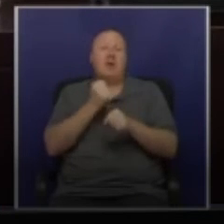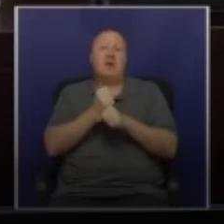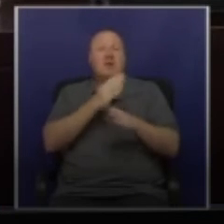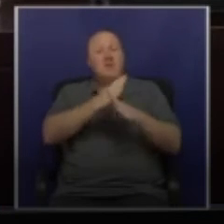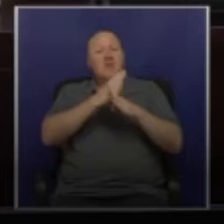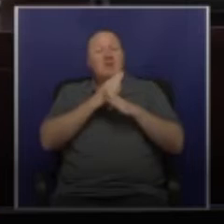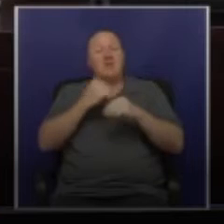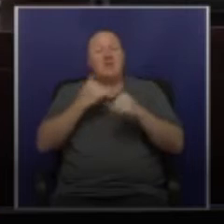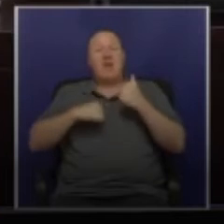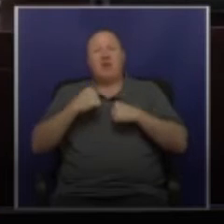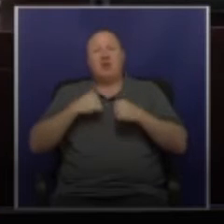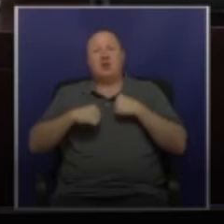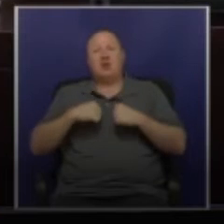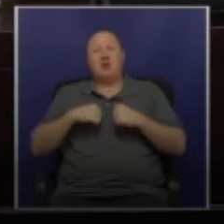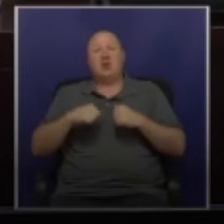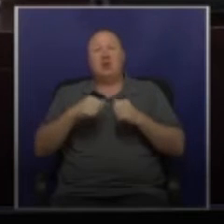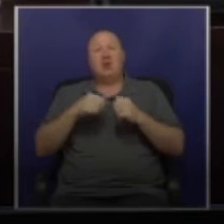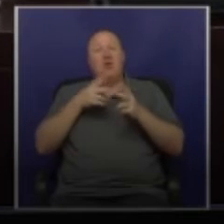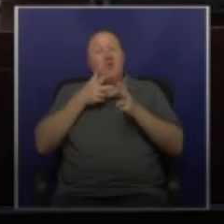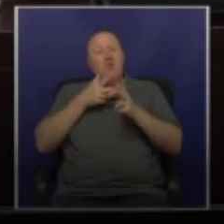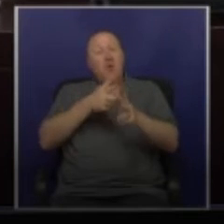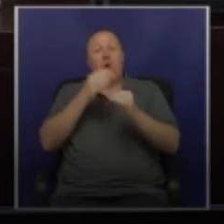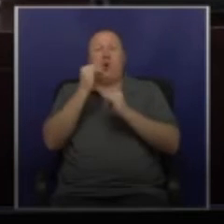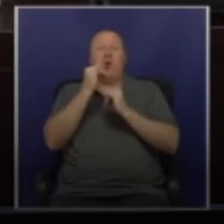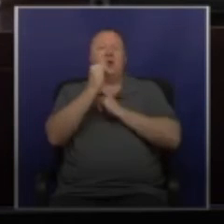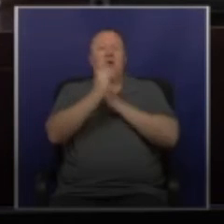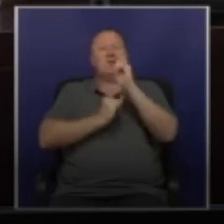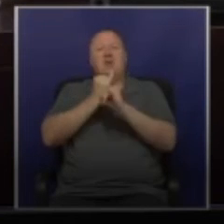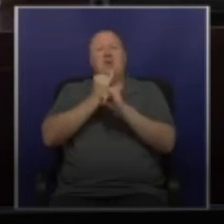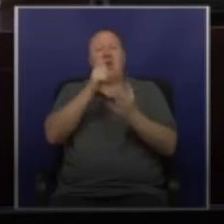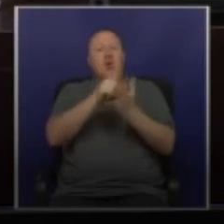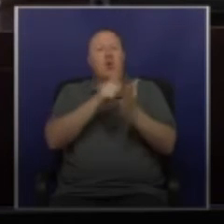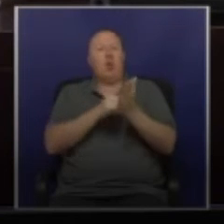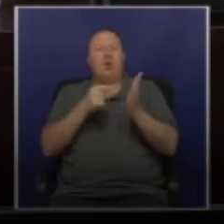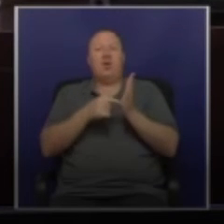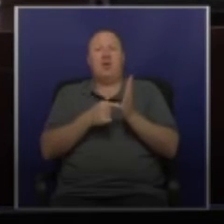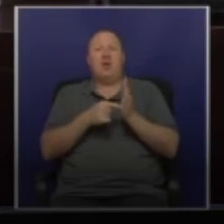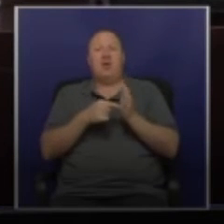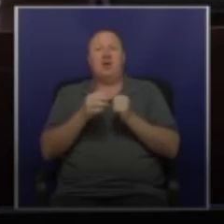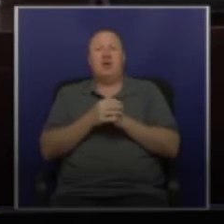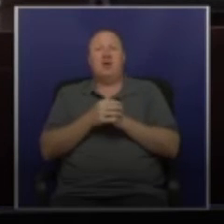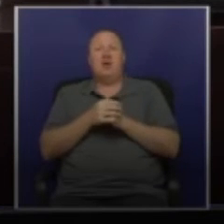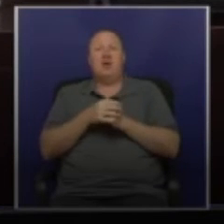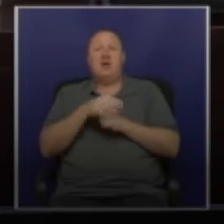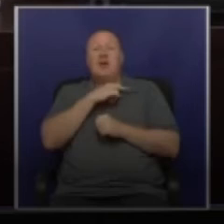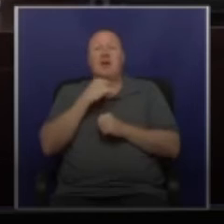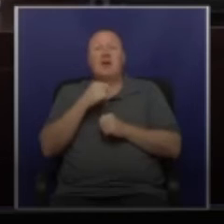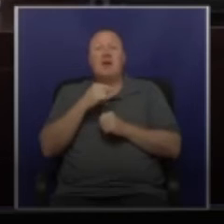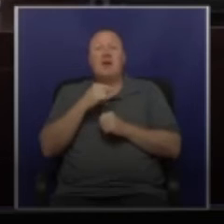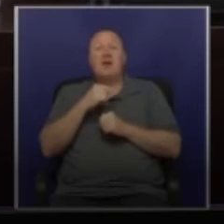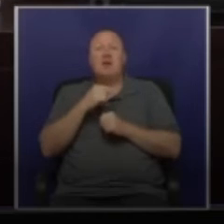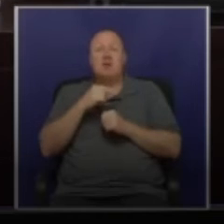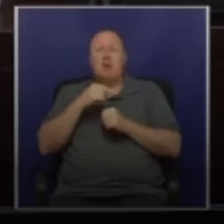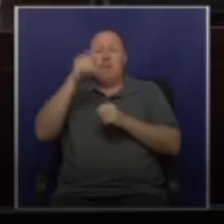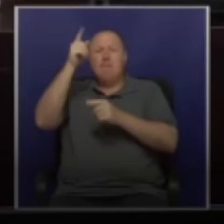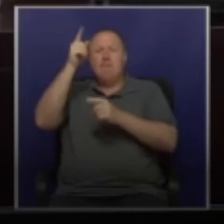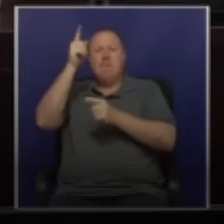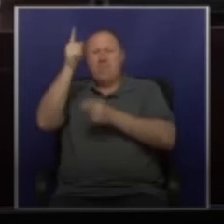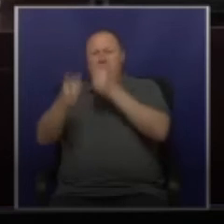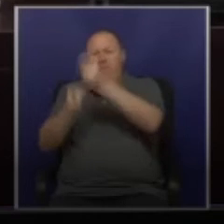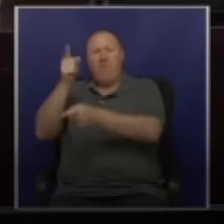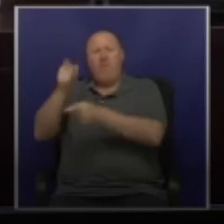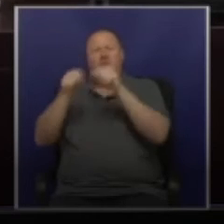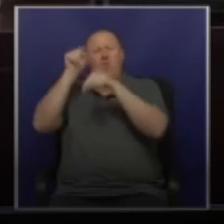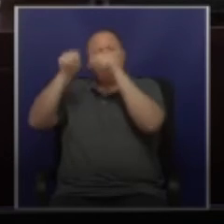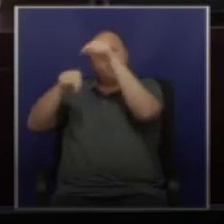indeed carried out within the confines of international law. Both the indiscriminate killing of civilians through the use of carpet bombing and the